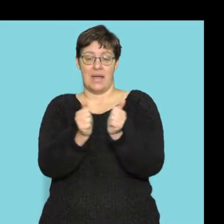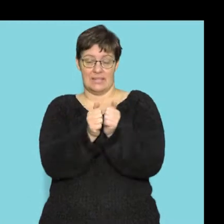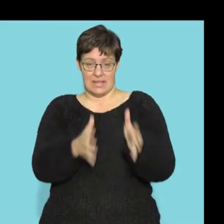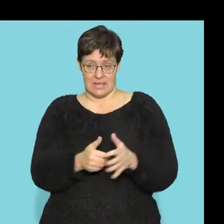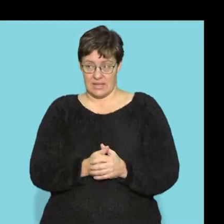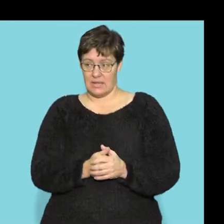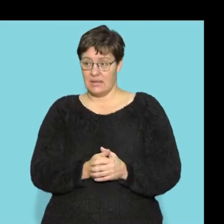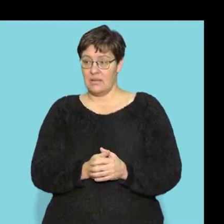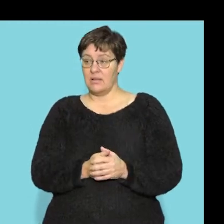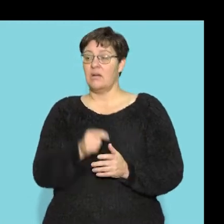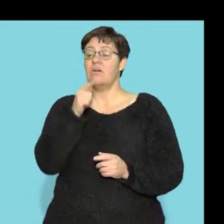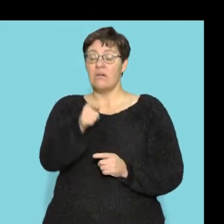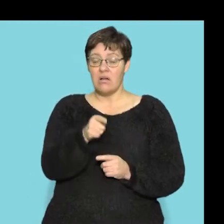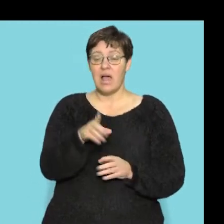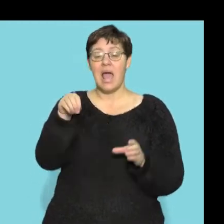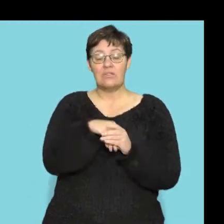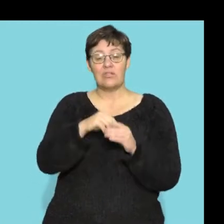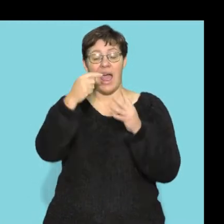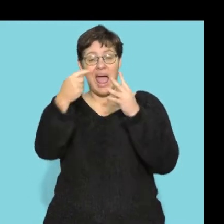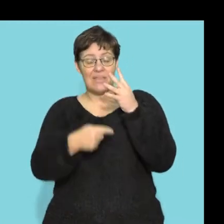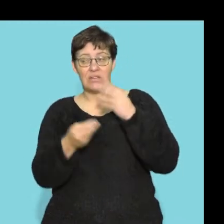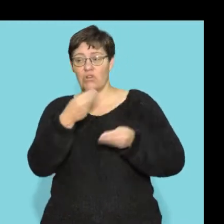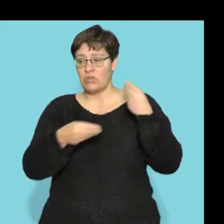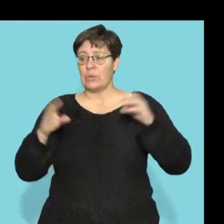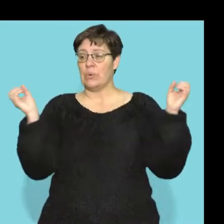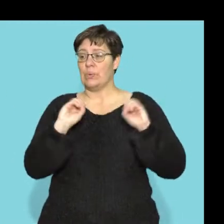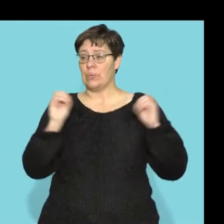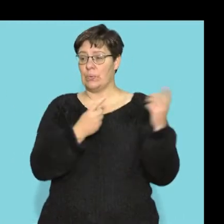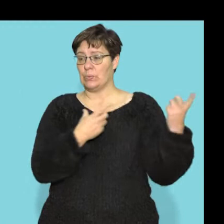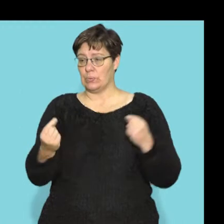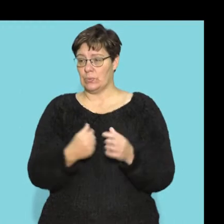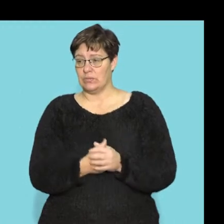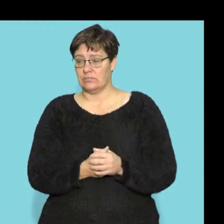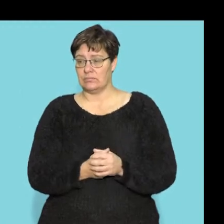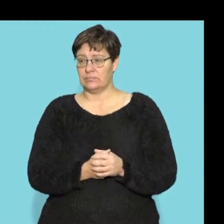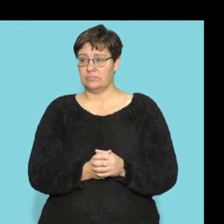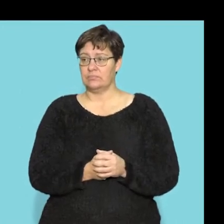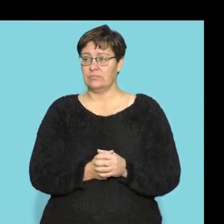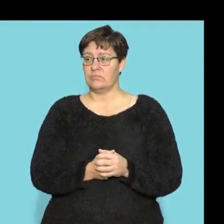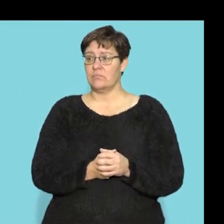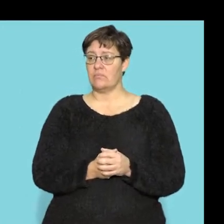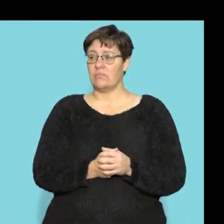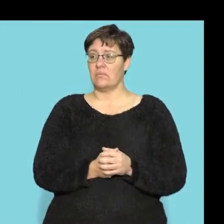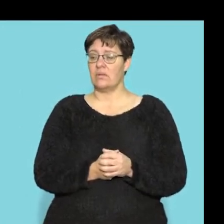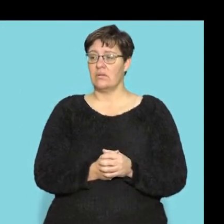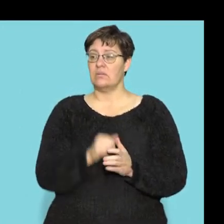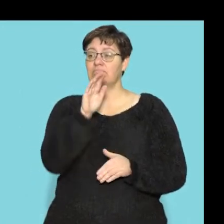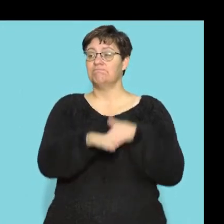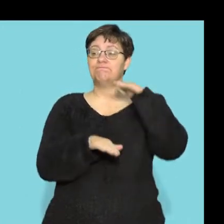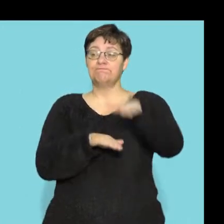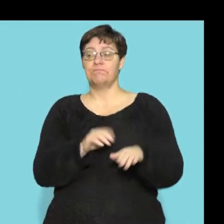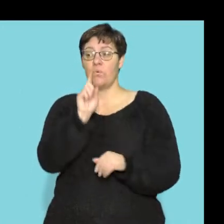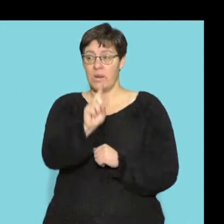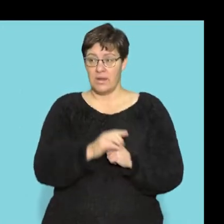No entry has been made for any of the above transactions. Right, let's get into it. So step number 1,